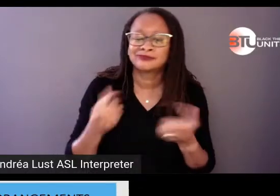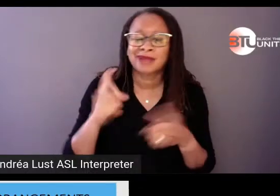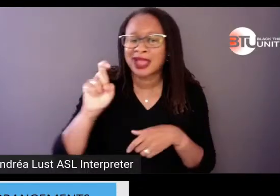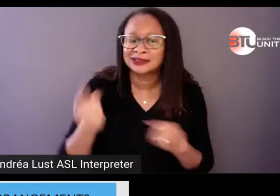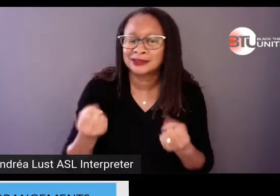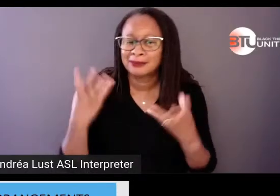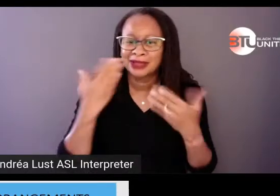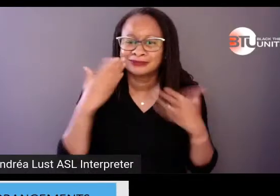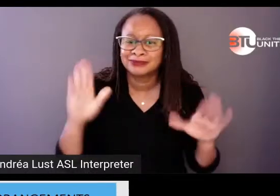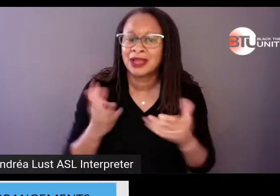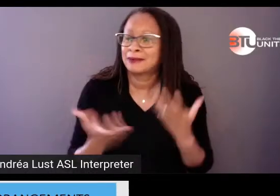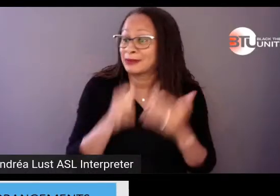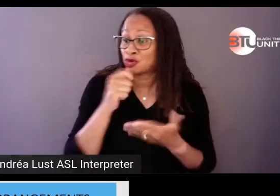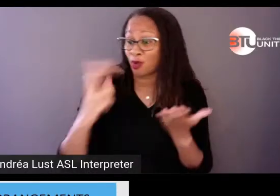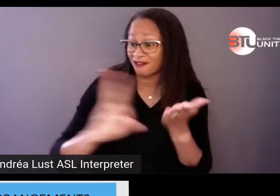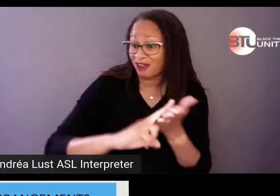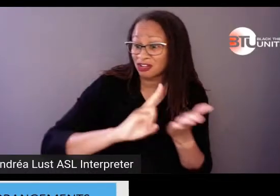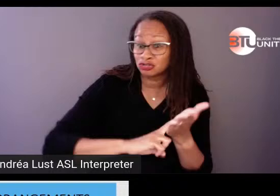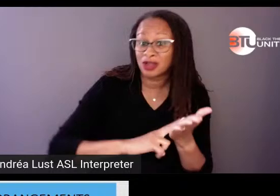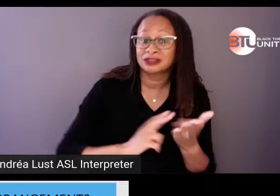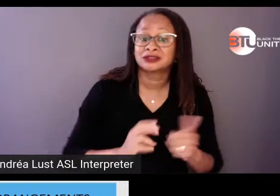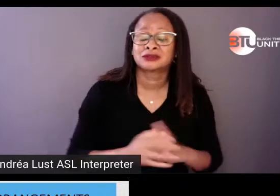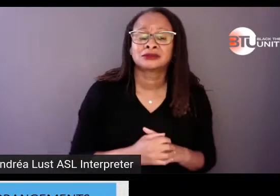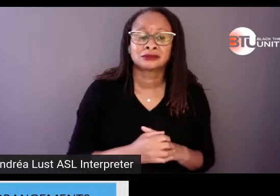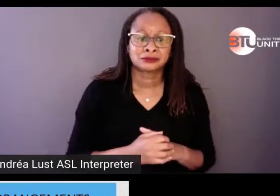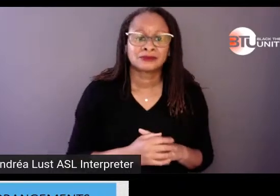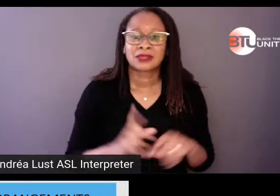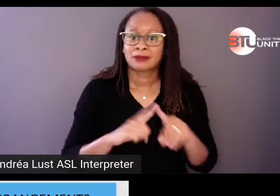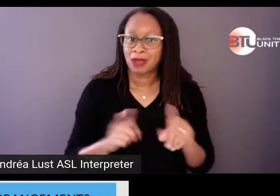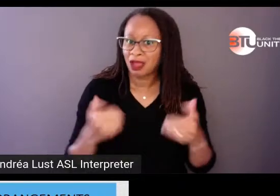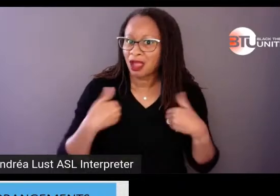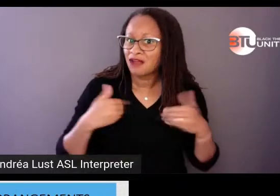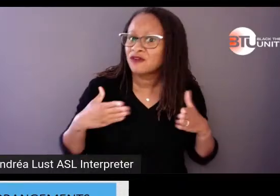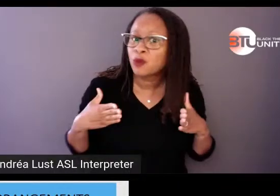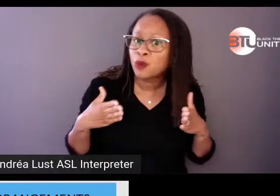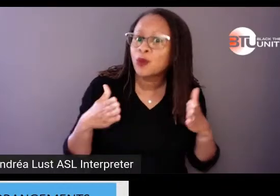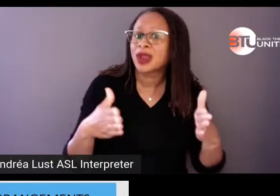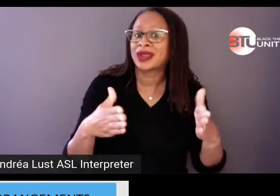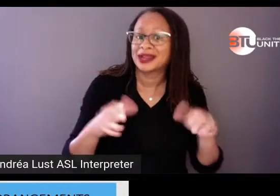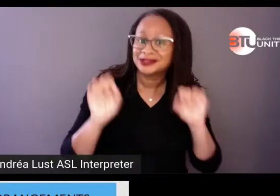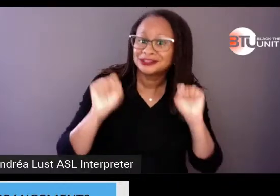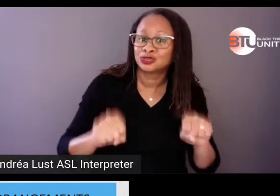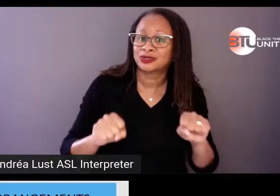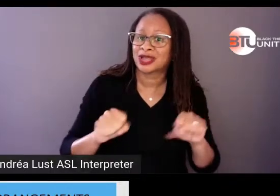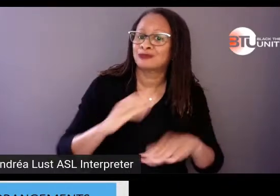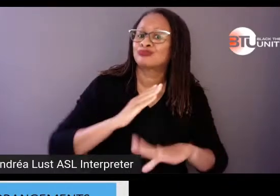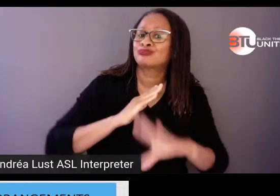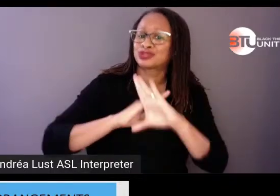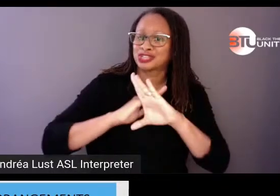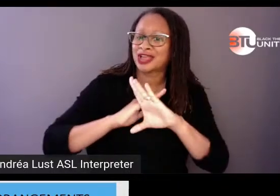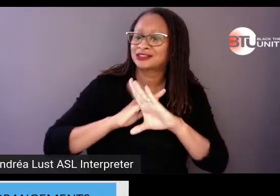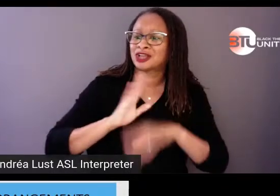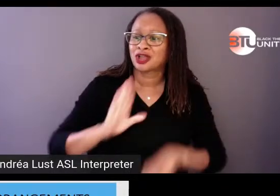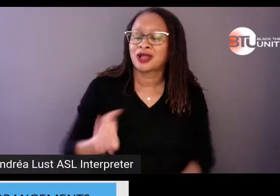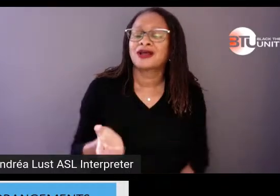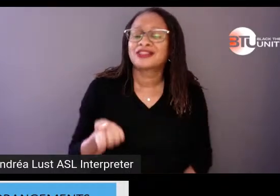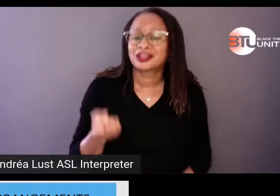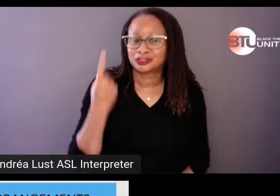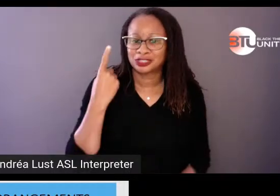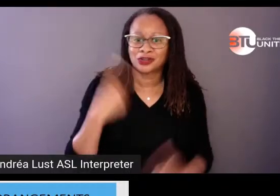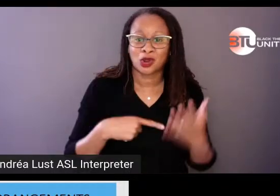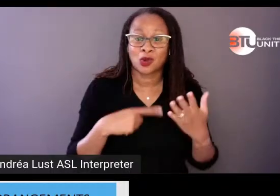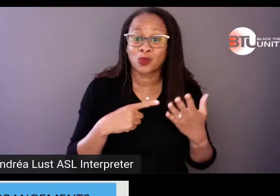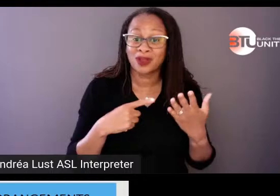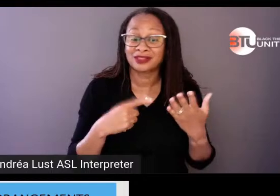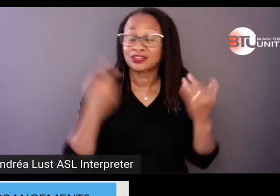not have a contract, but there's ways that you can sort of protect your understanding of what the